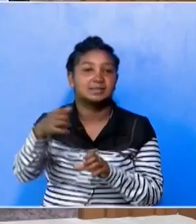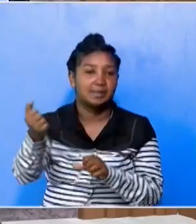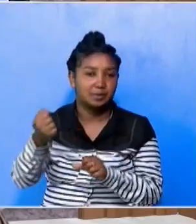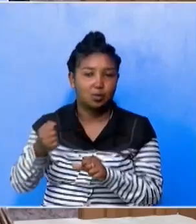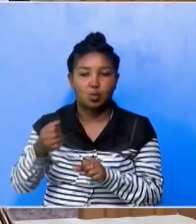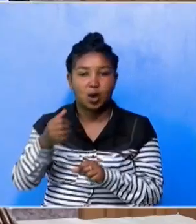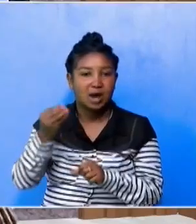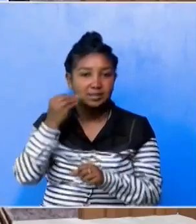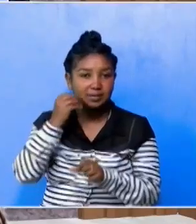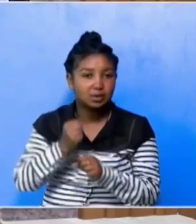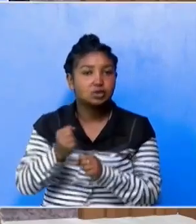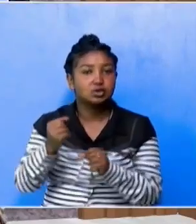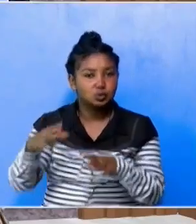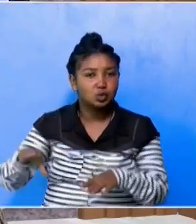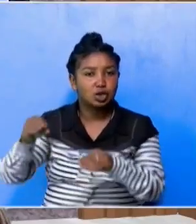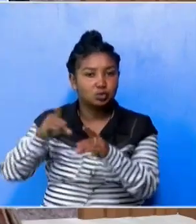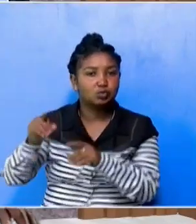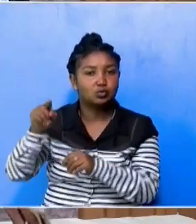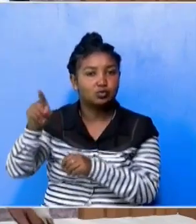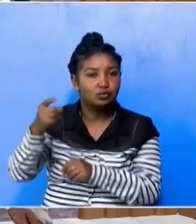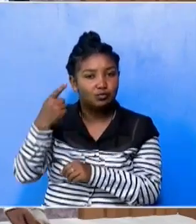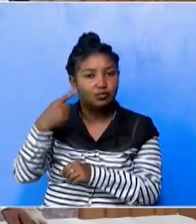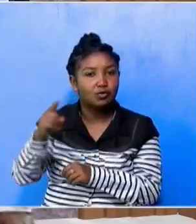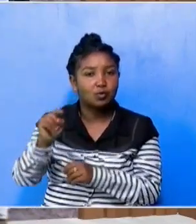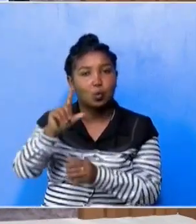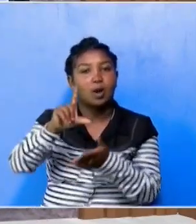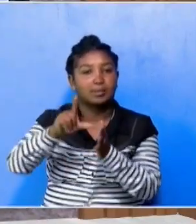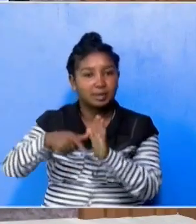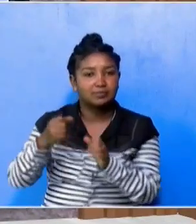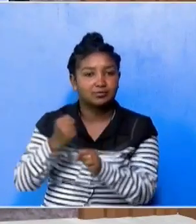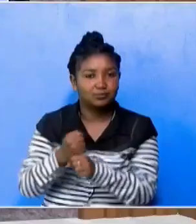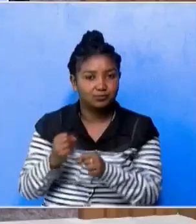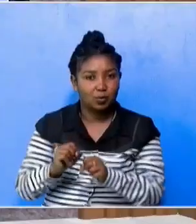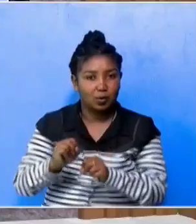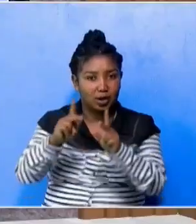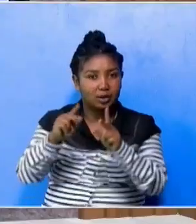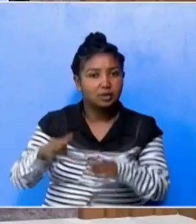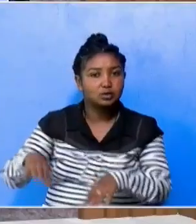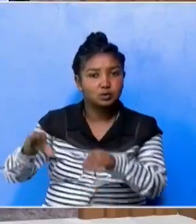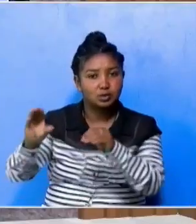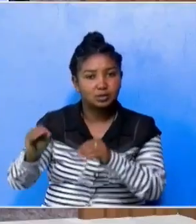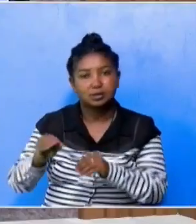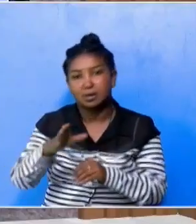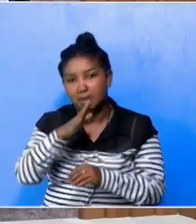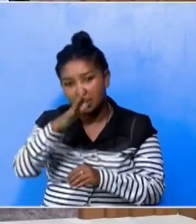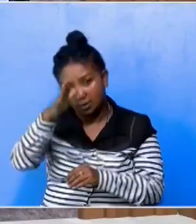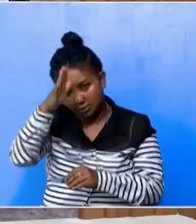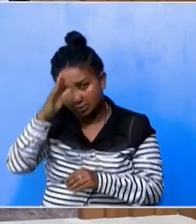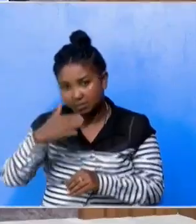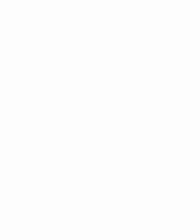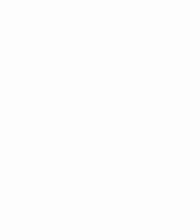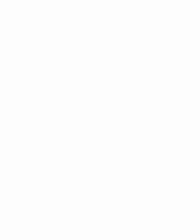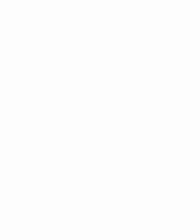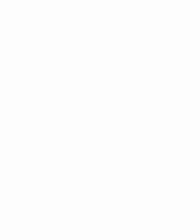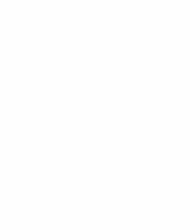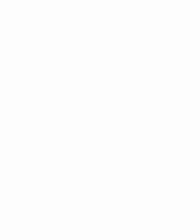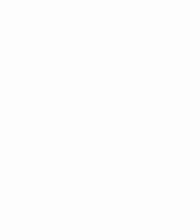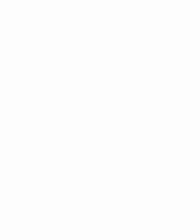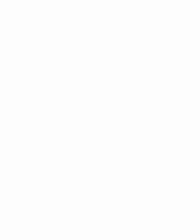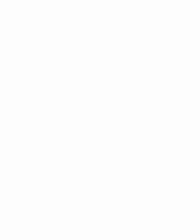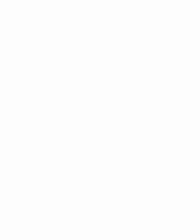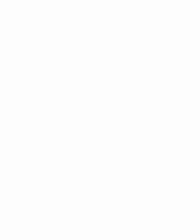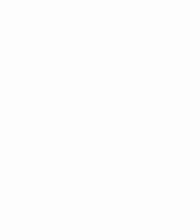Students, do this one just for 1 minute. Students' parents, please help them.